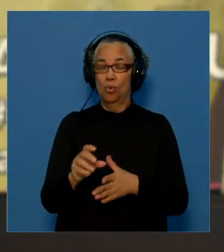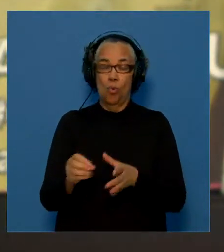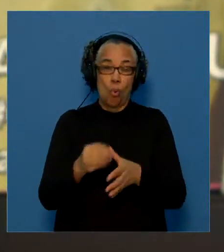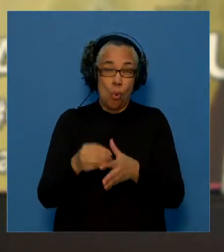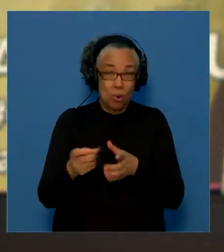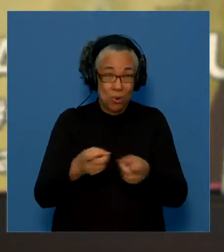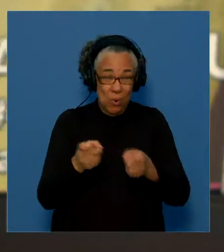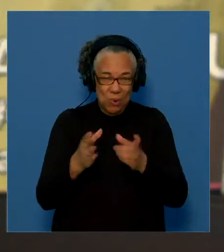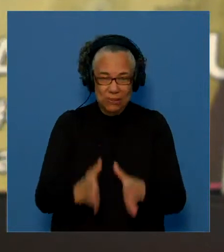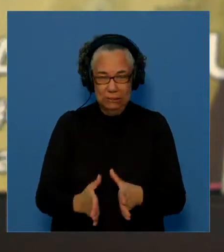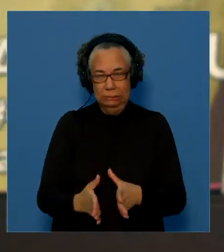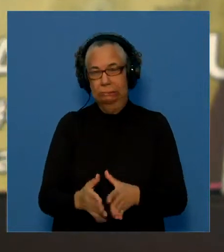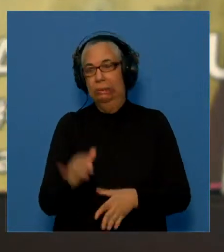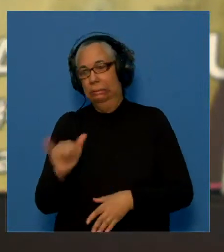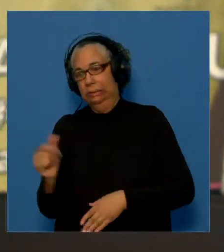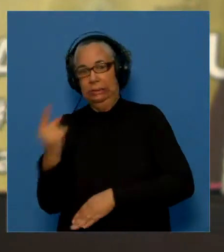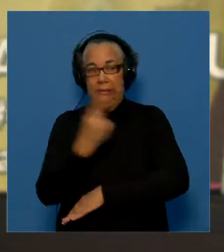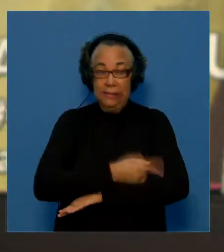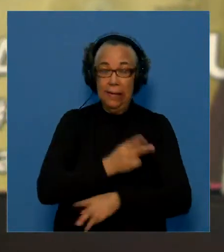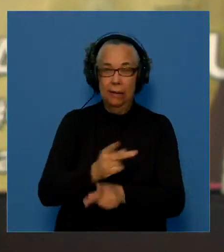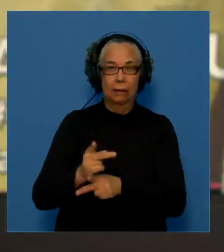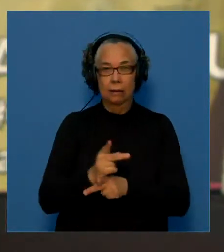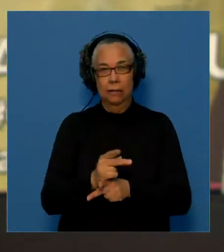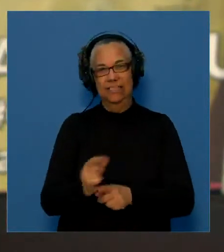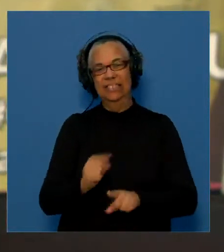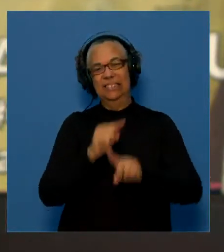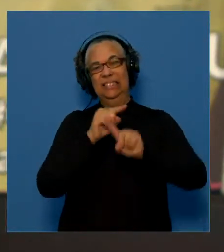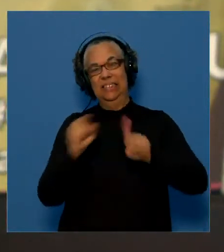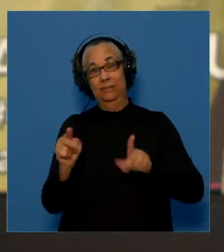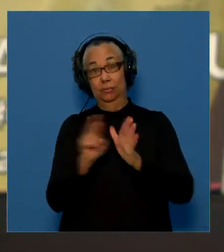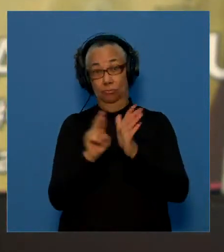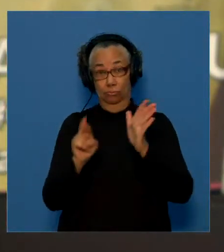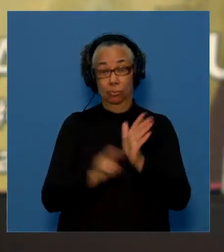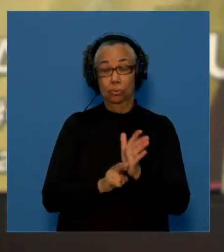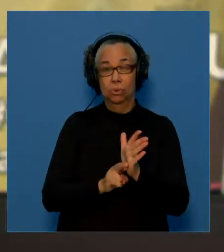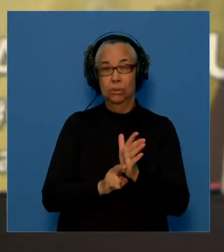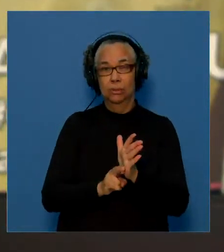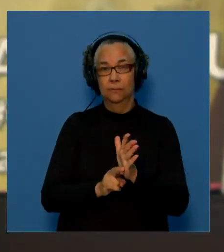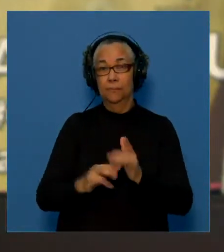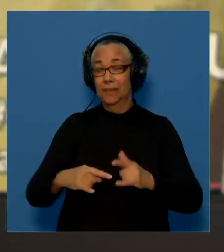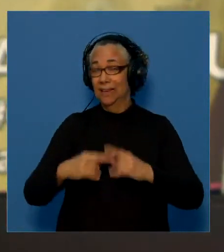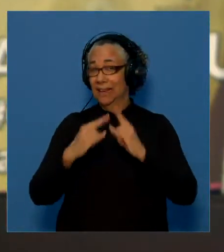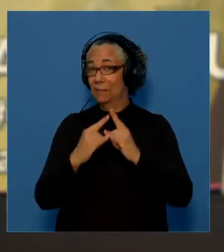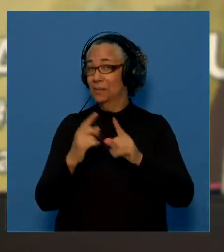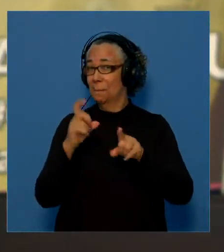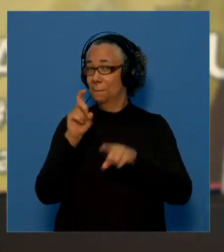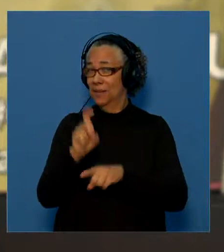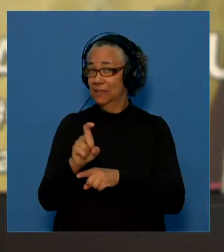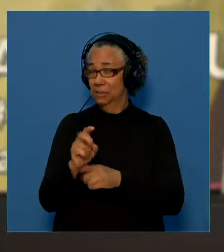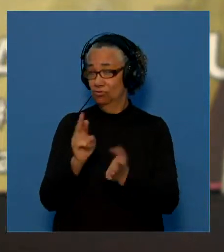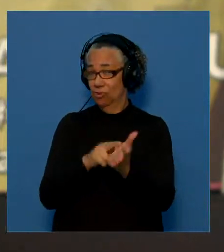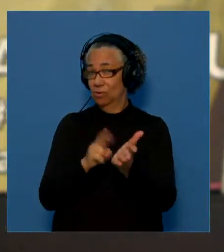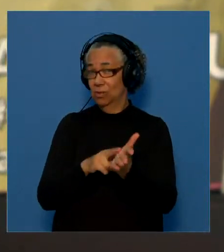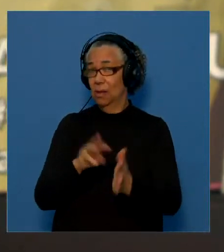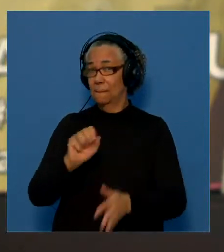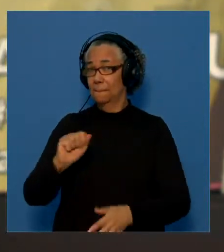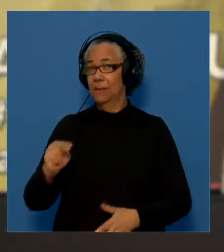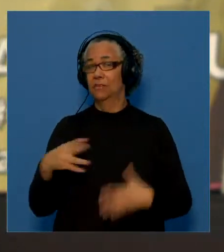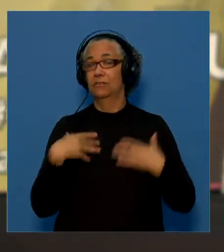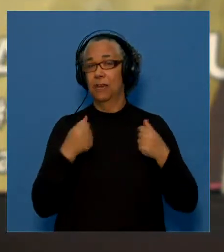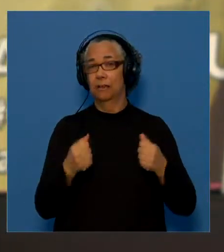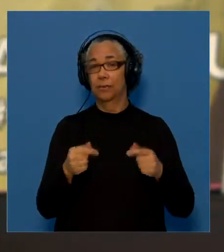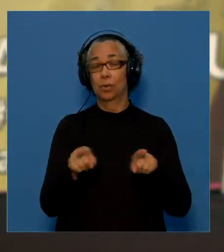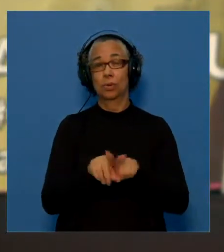operating daycare centers, which have their own set of rules and guidelines. Camps must register with the Ministry of Health and the Department of Youth and